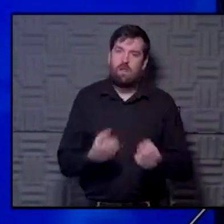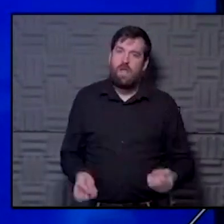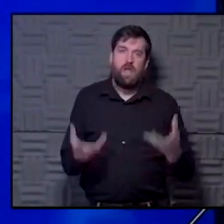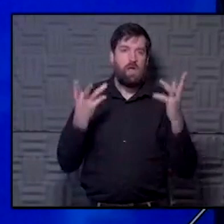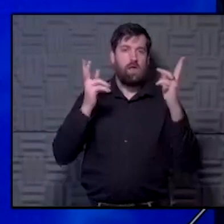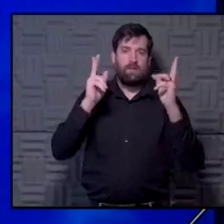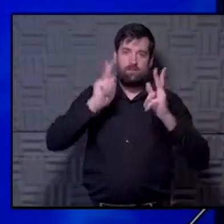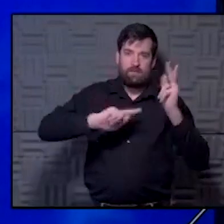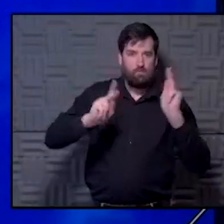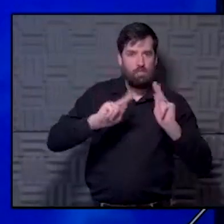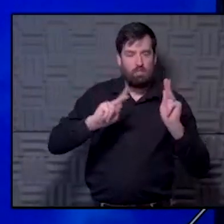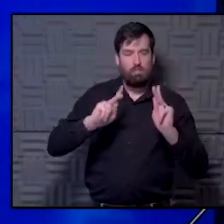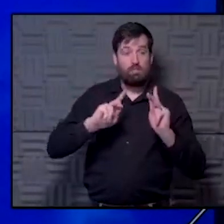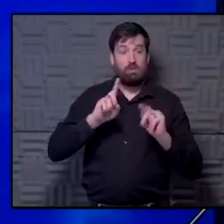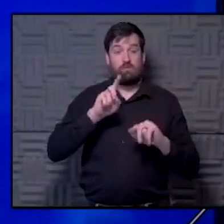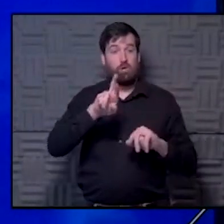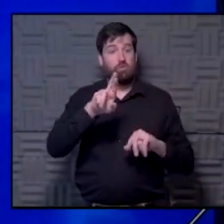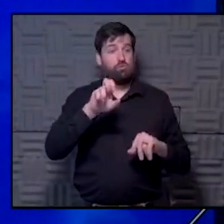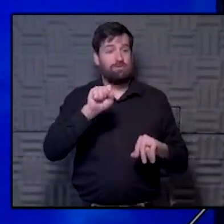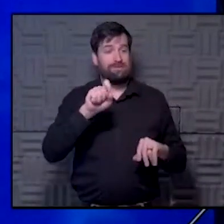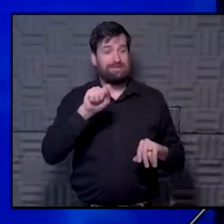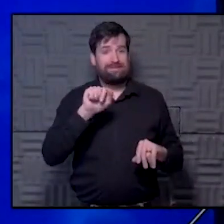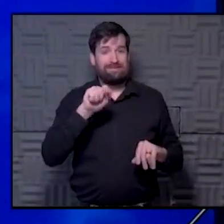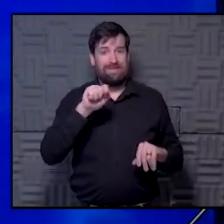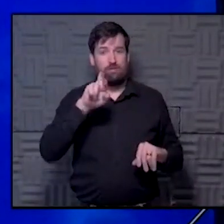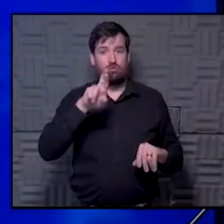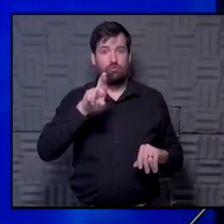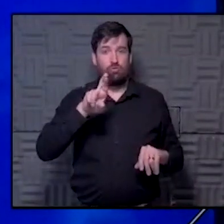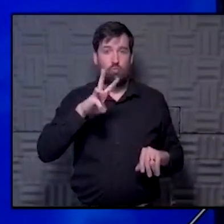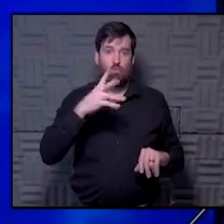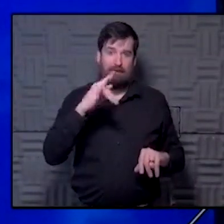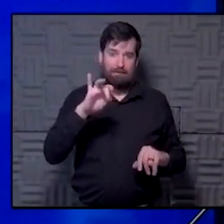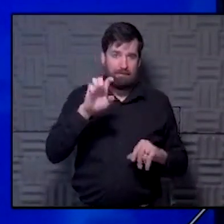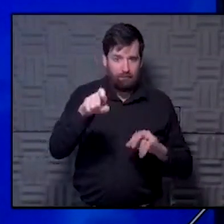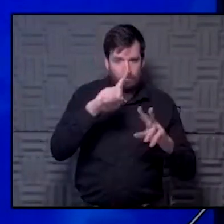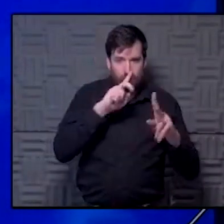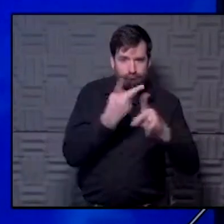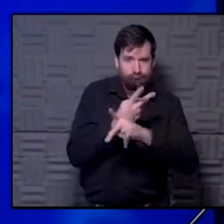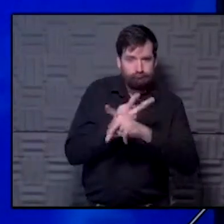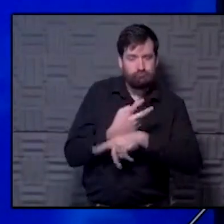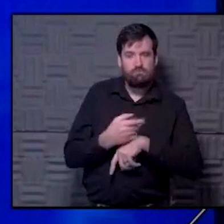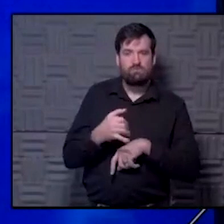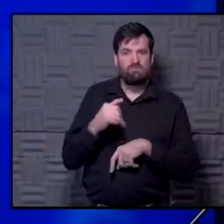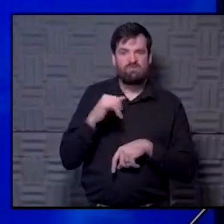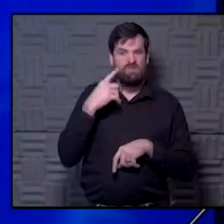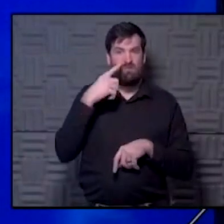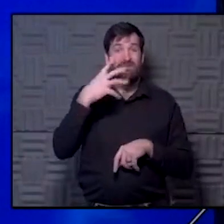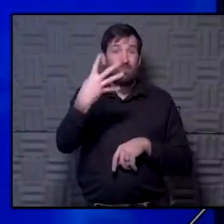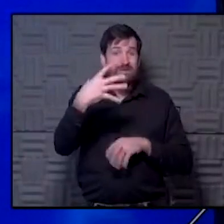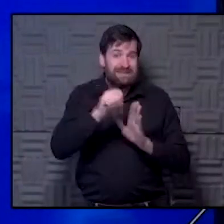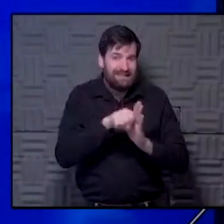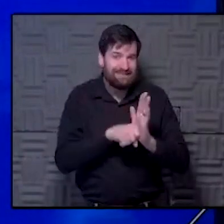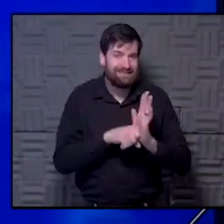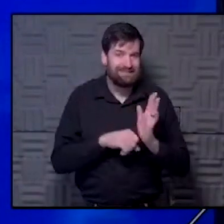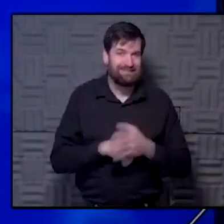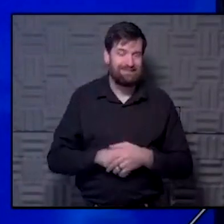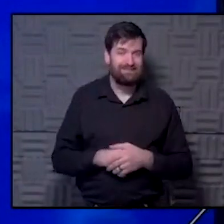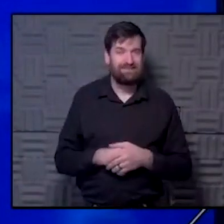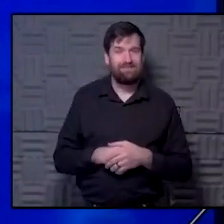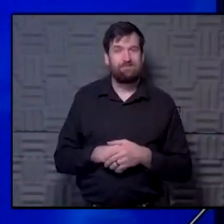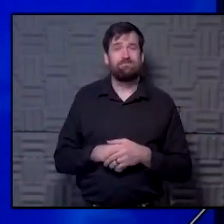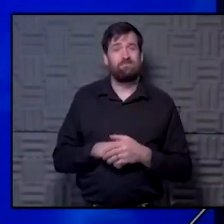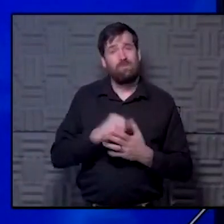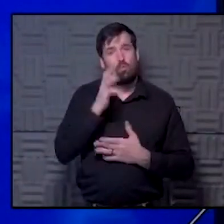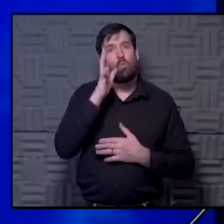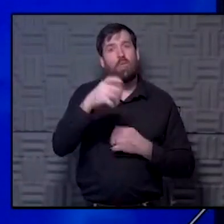individual interactions that Dr. Satterwhite and her team have to help with in that perspective, even in just in 4 states. So those things are going